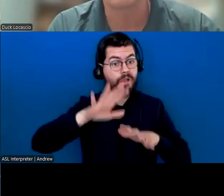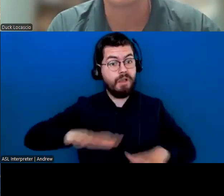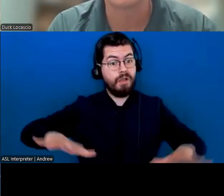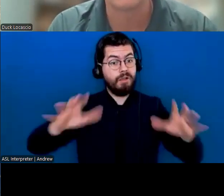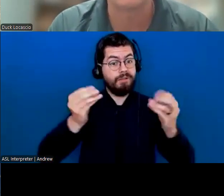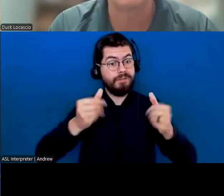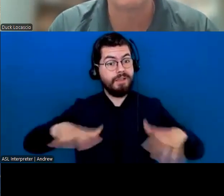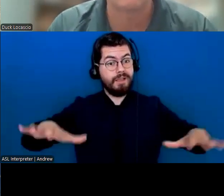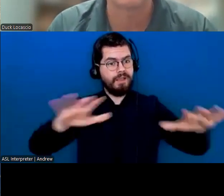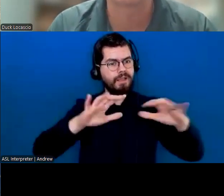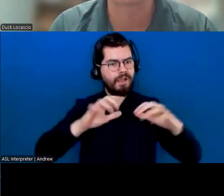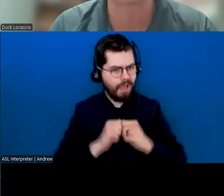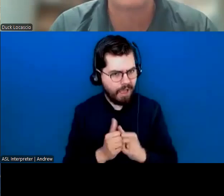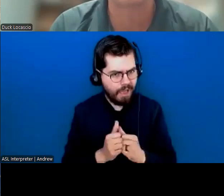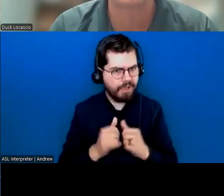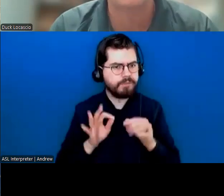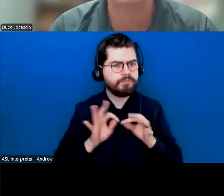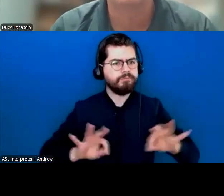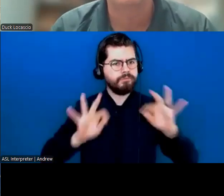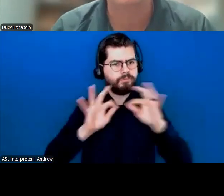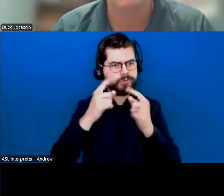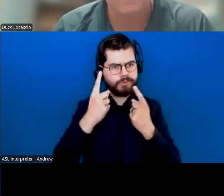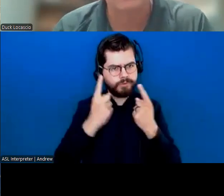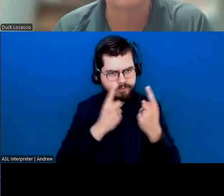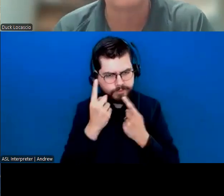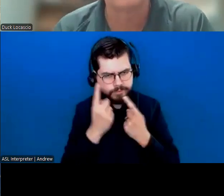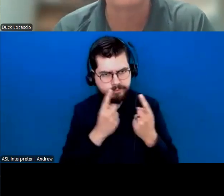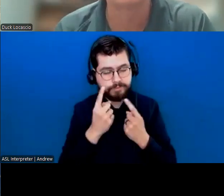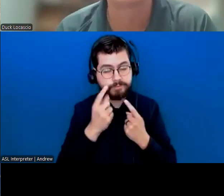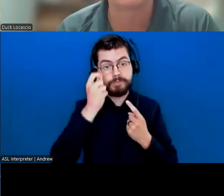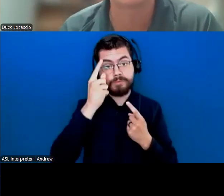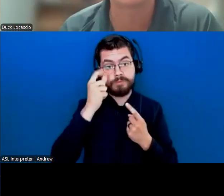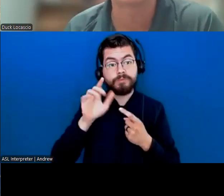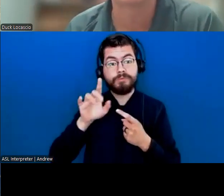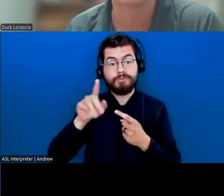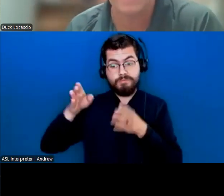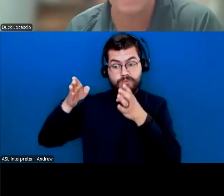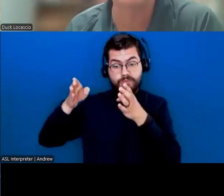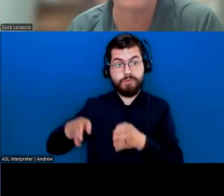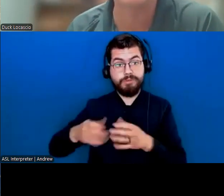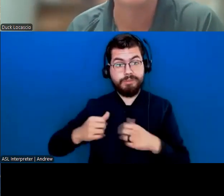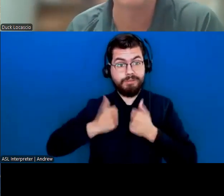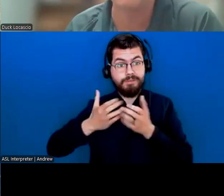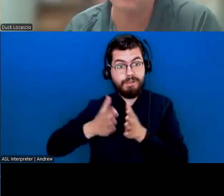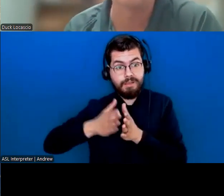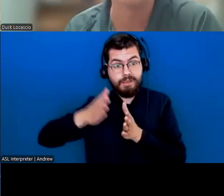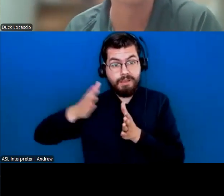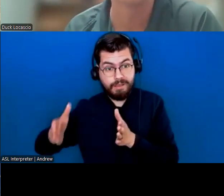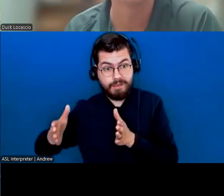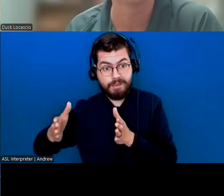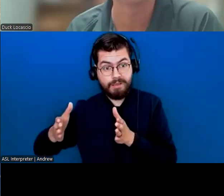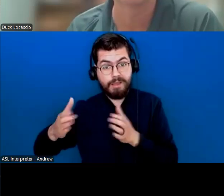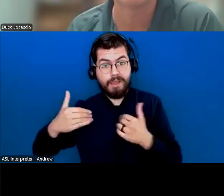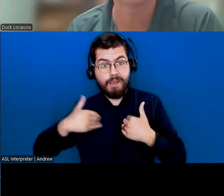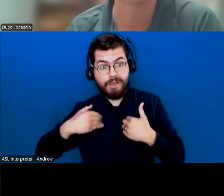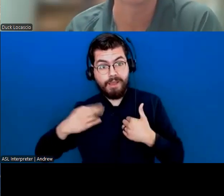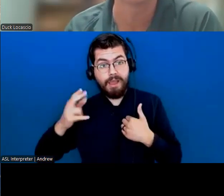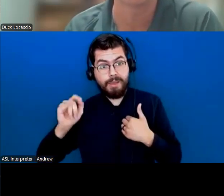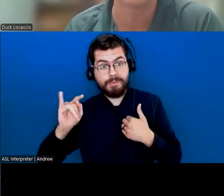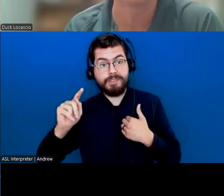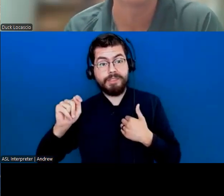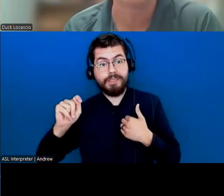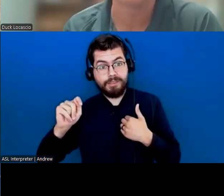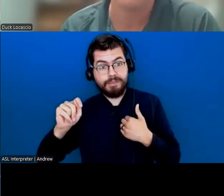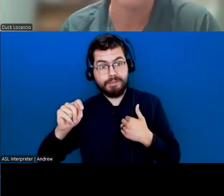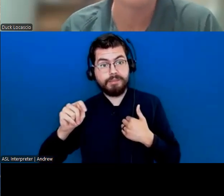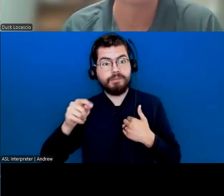40-acre clear cut that's early successional habitat, and you have a little bit later successional habitat, maybe you hold on to yours a little bit longer before you